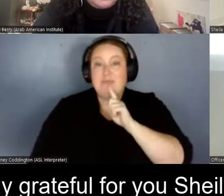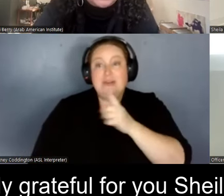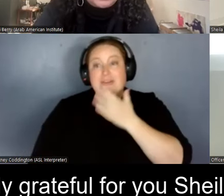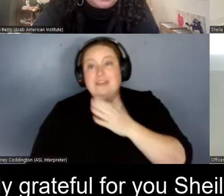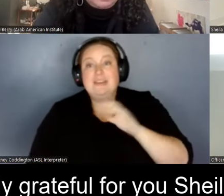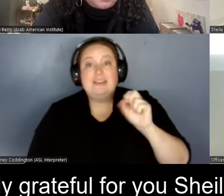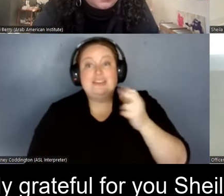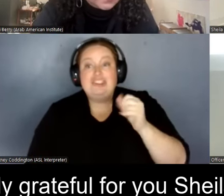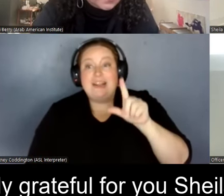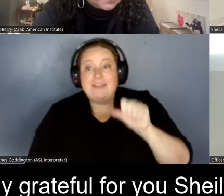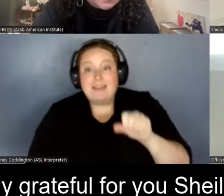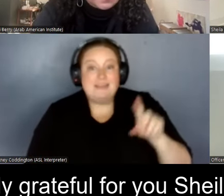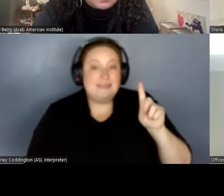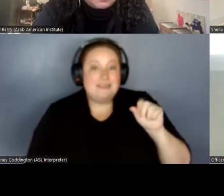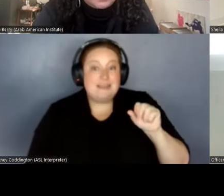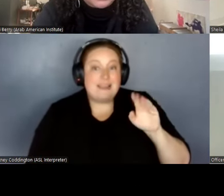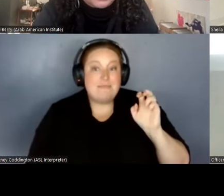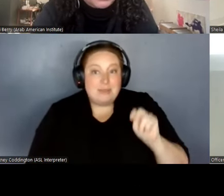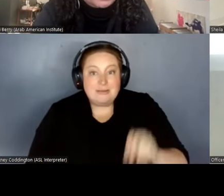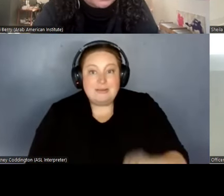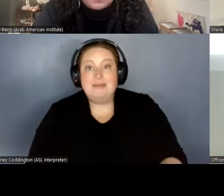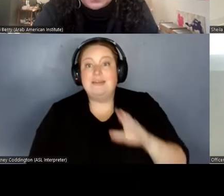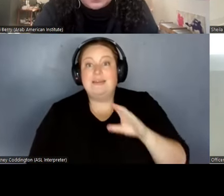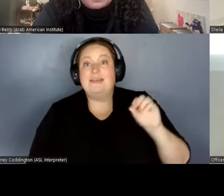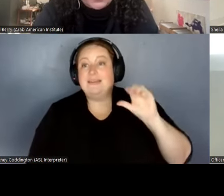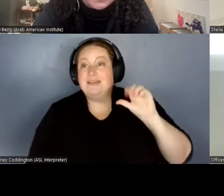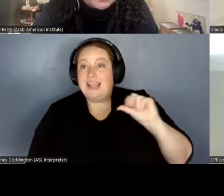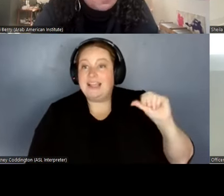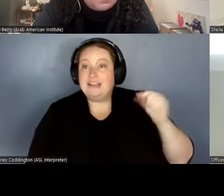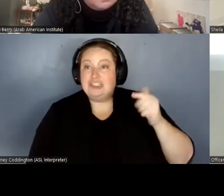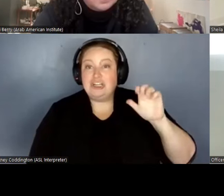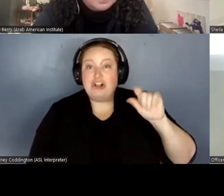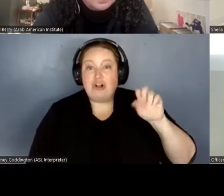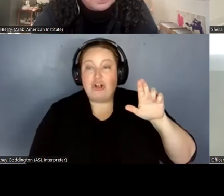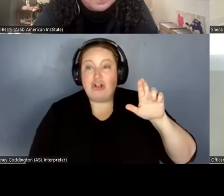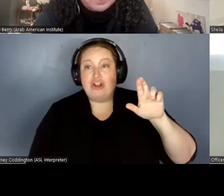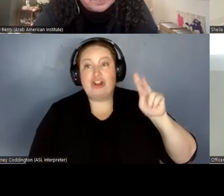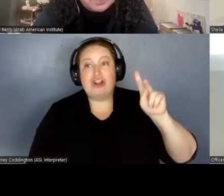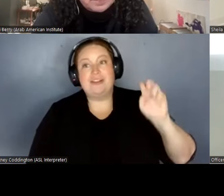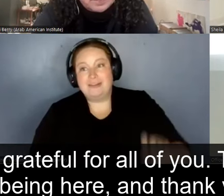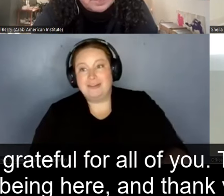and certainly for you, Assistant Attorney General Clark, and everyone on this call.